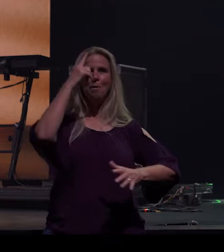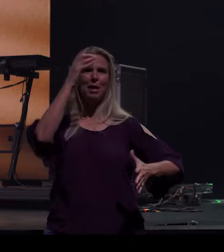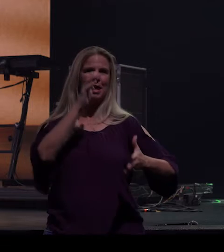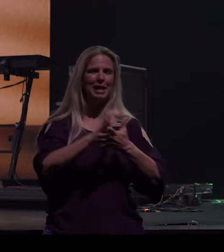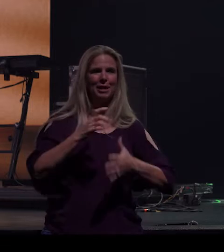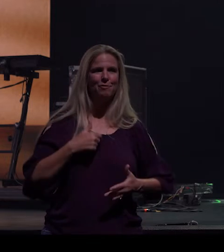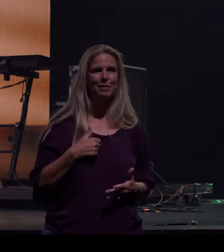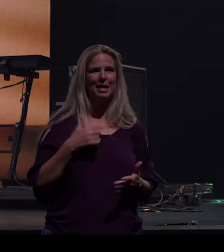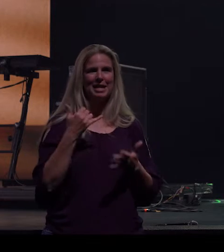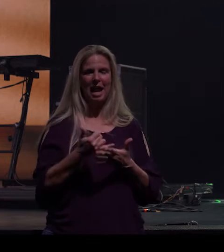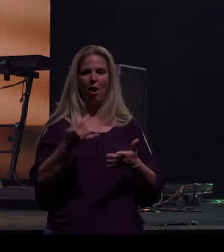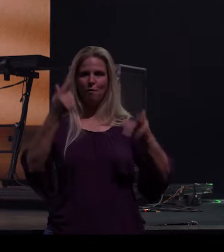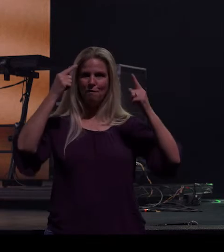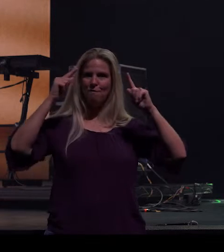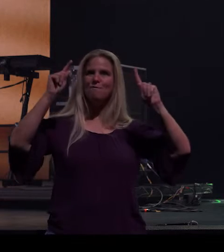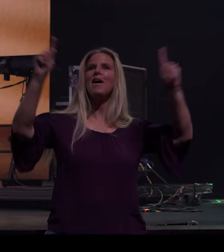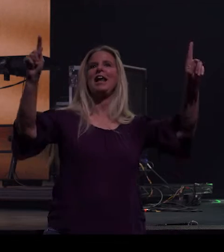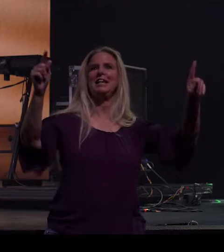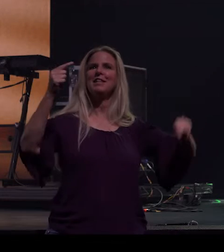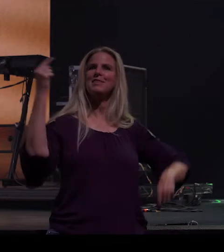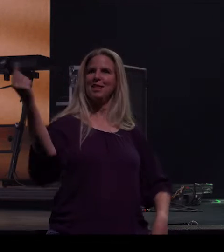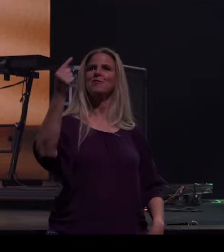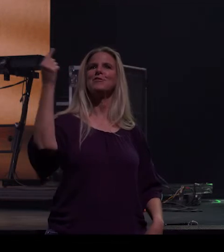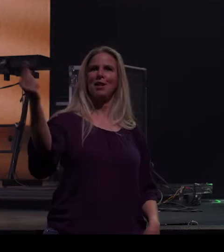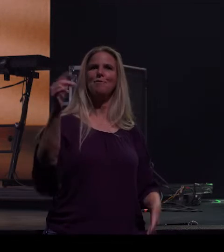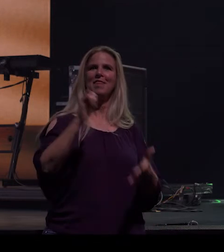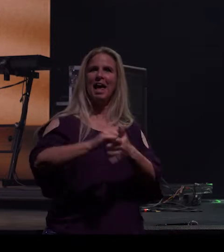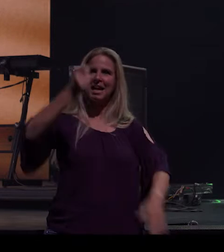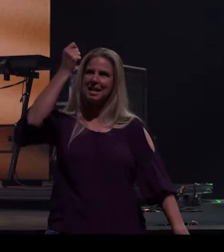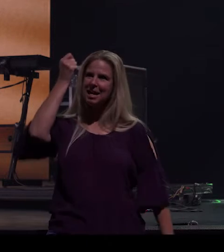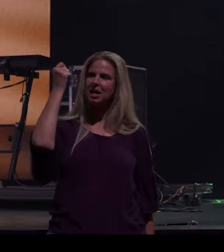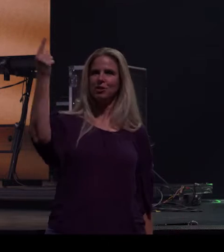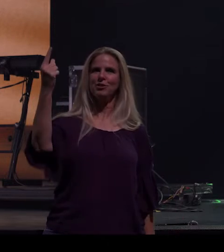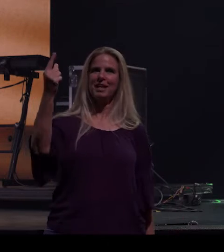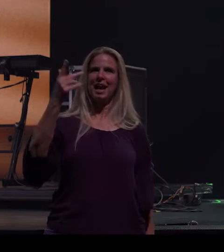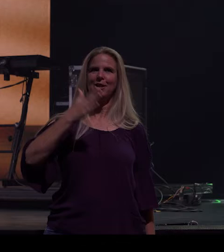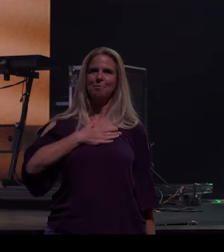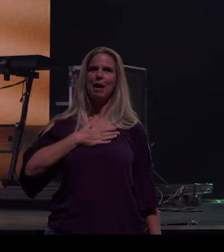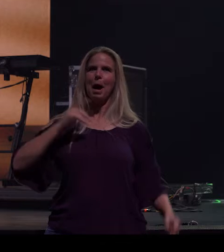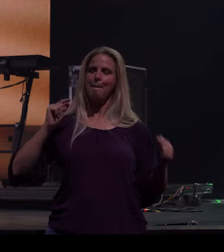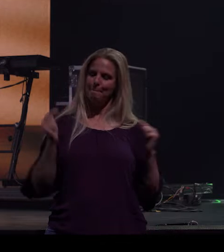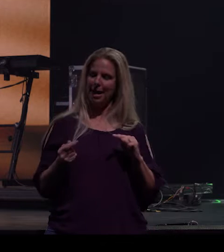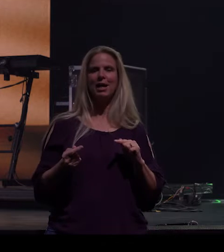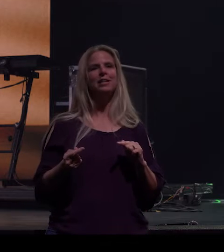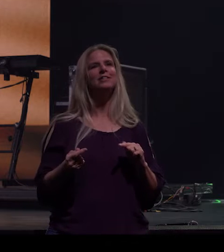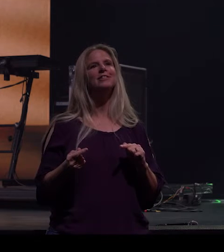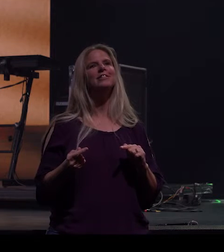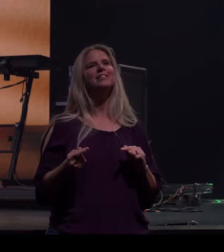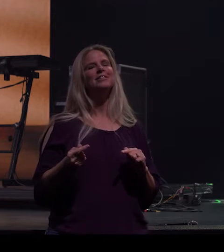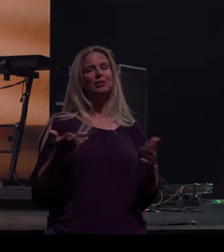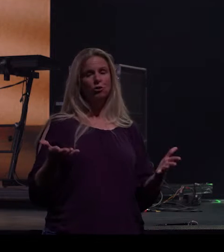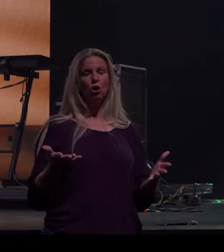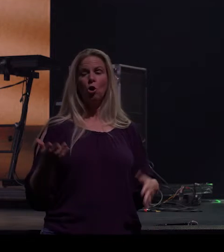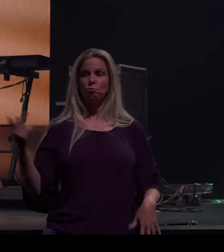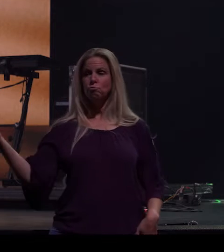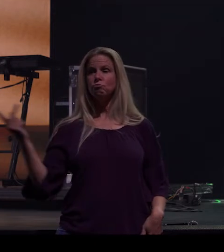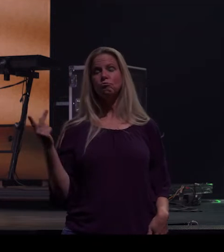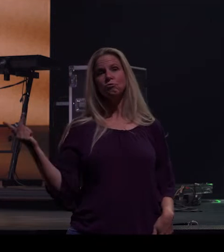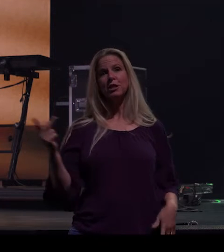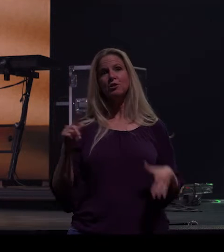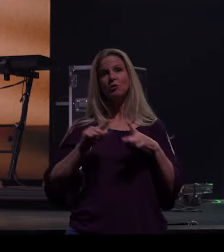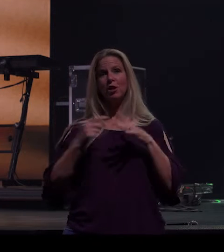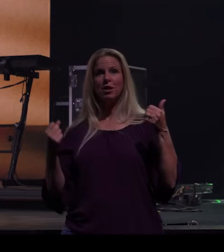And finally, I learned last weekend that there's someone that understands my pain. You know, so Mark and I have started a support